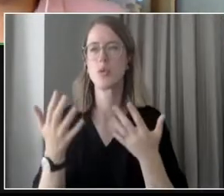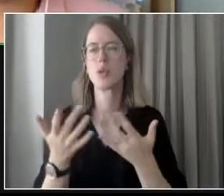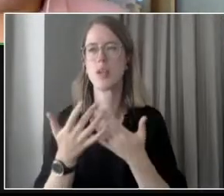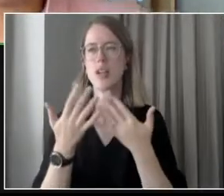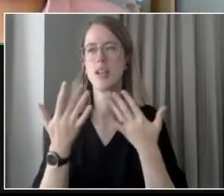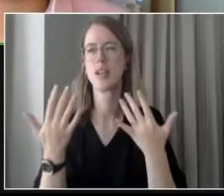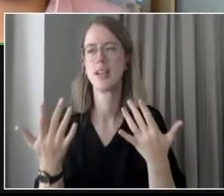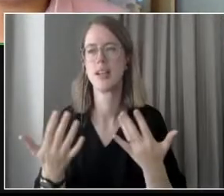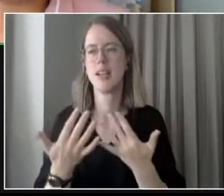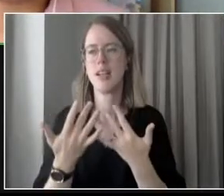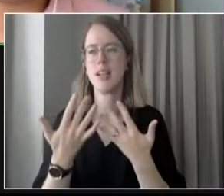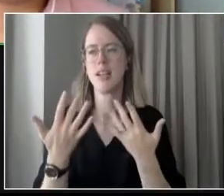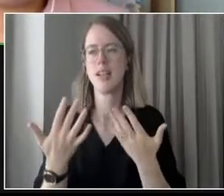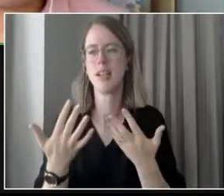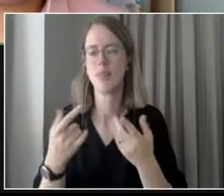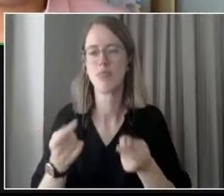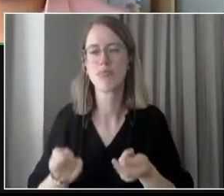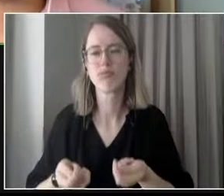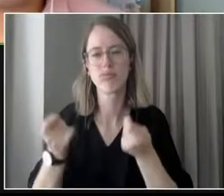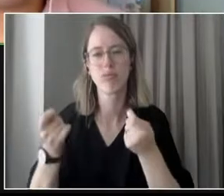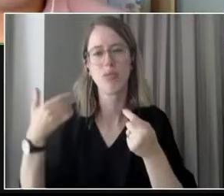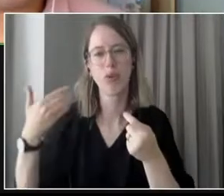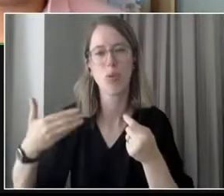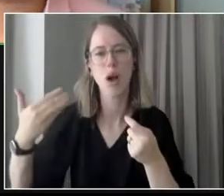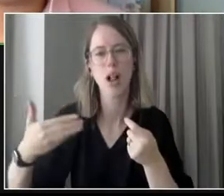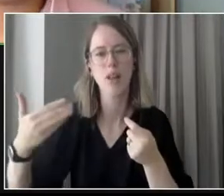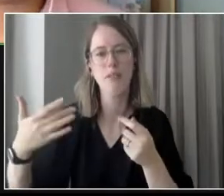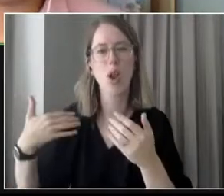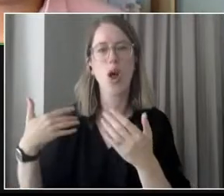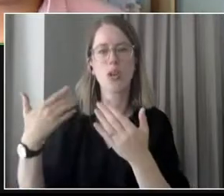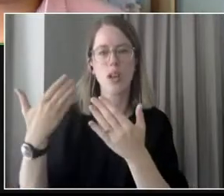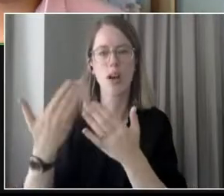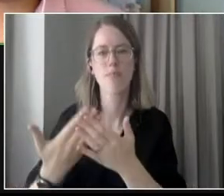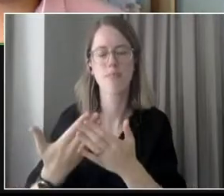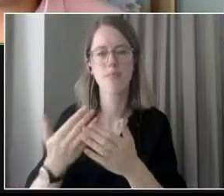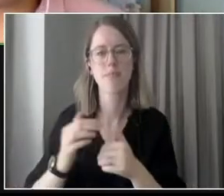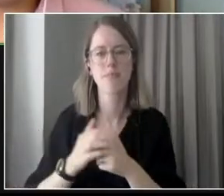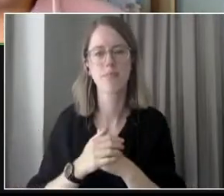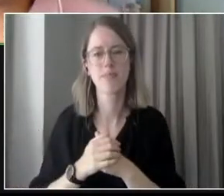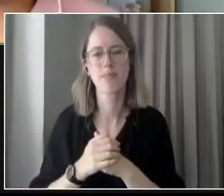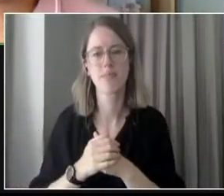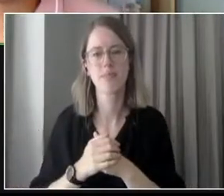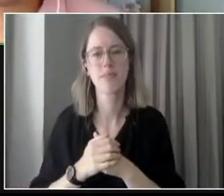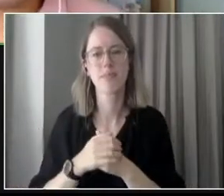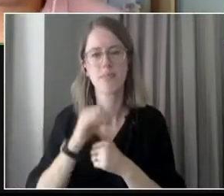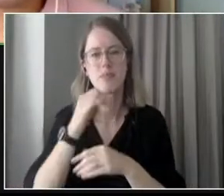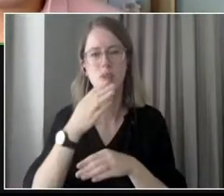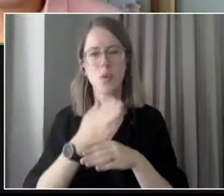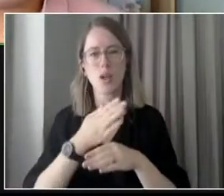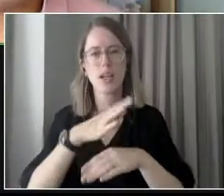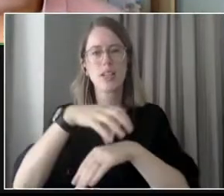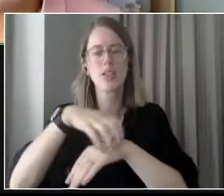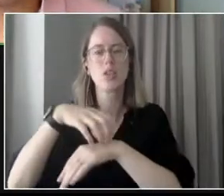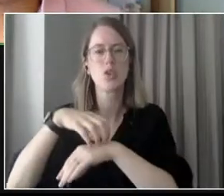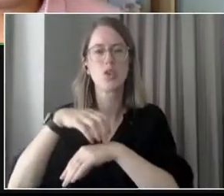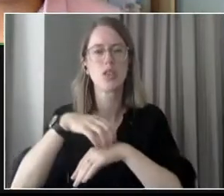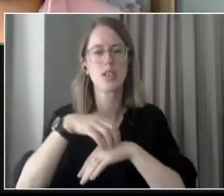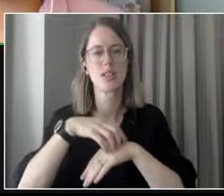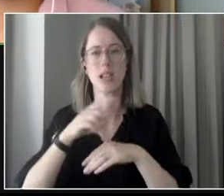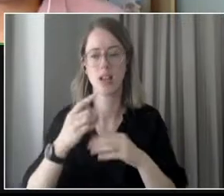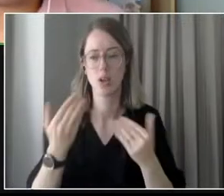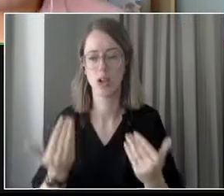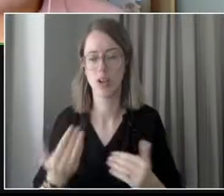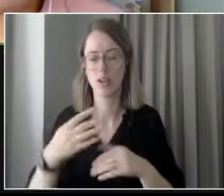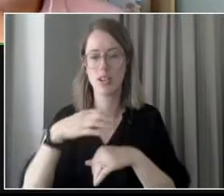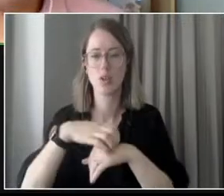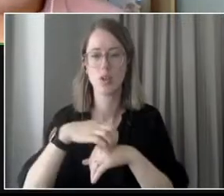trying to bring to the fore for a very long time, particularly when we work in institutions like the one that we currently do, and